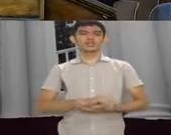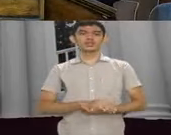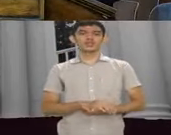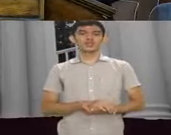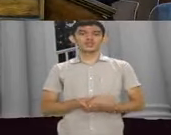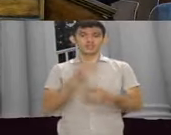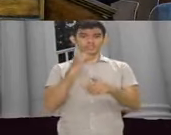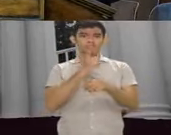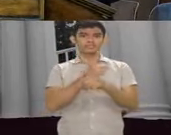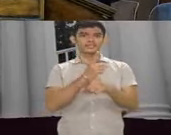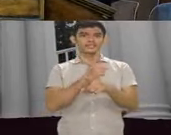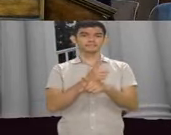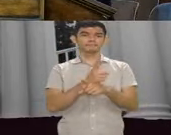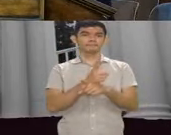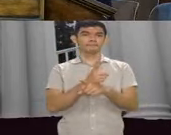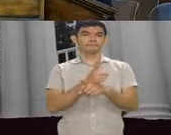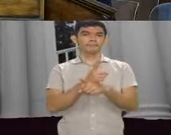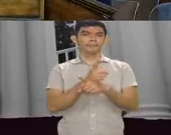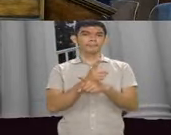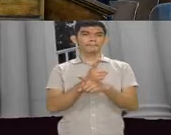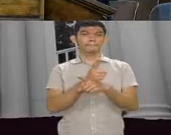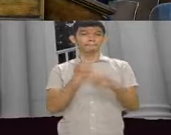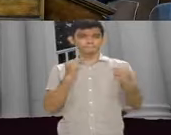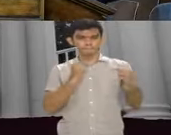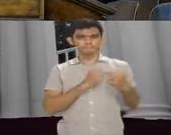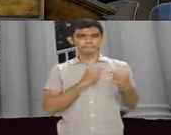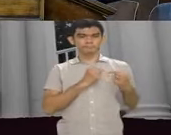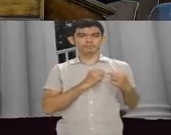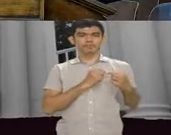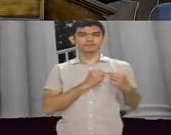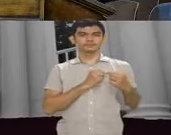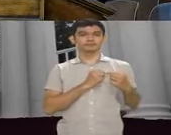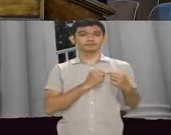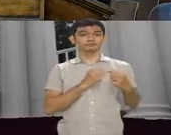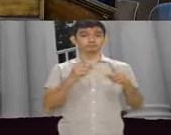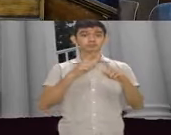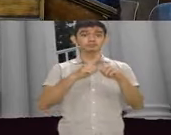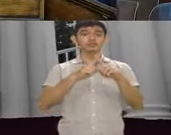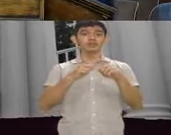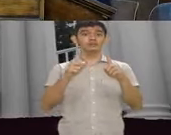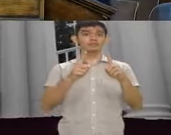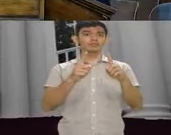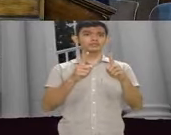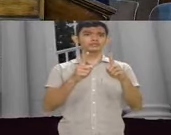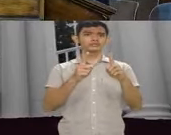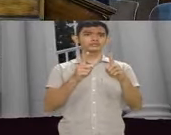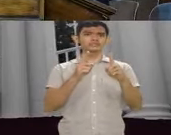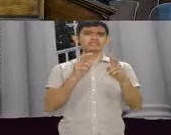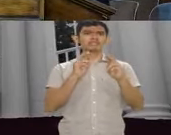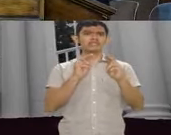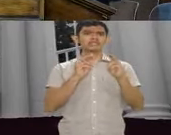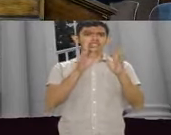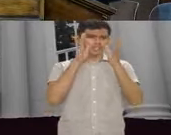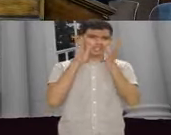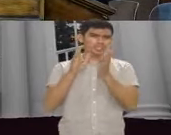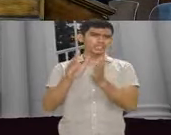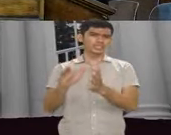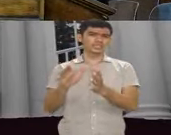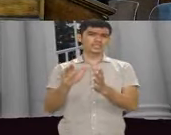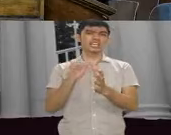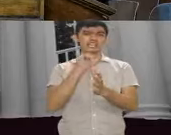That's right. Di ba? Sakit kaayo. Pero dili na, that's it. Dili naman na